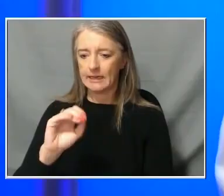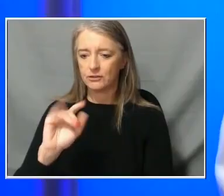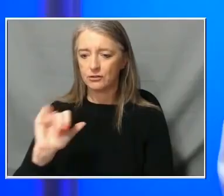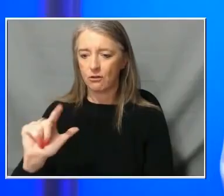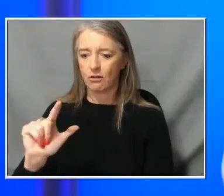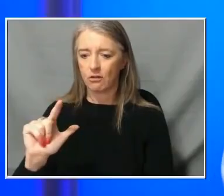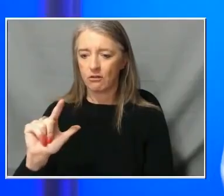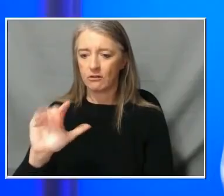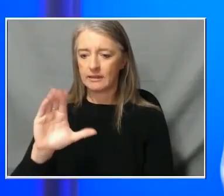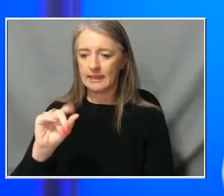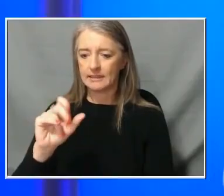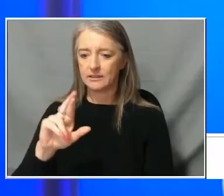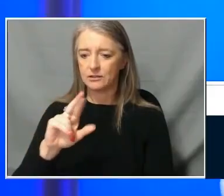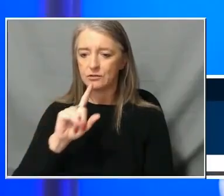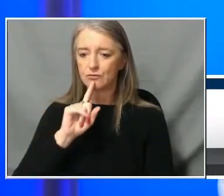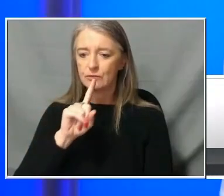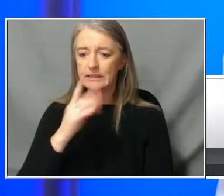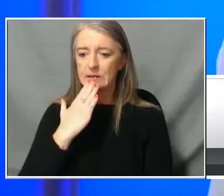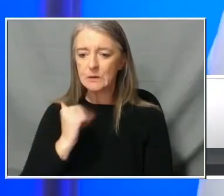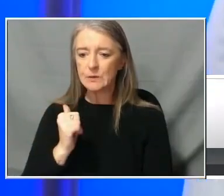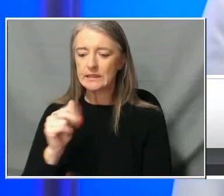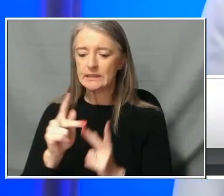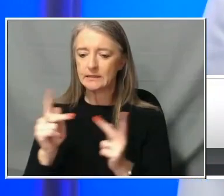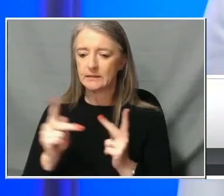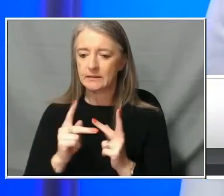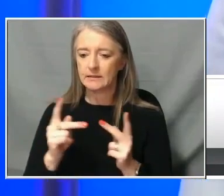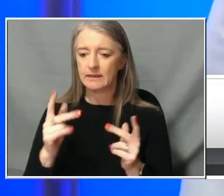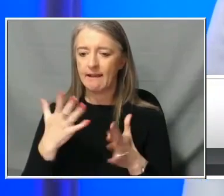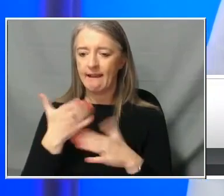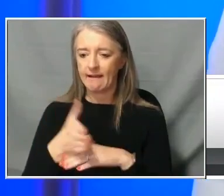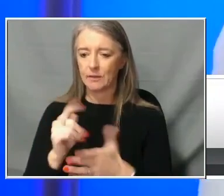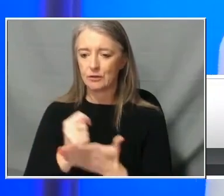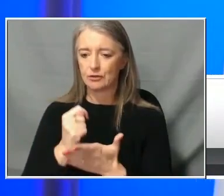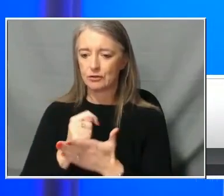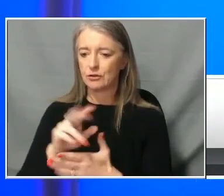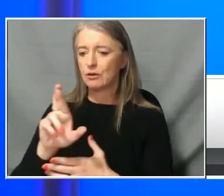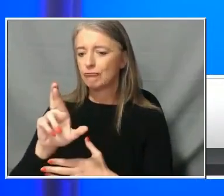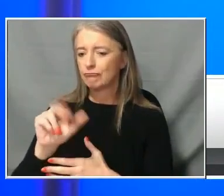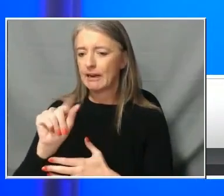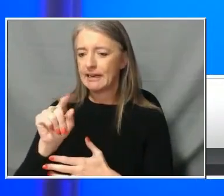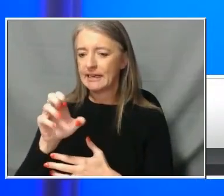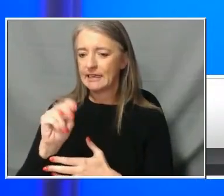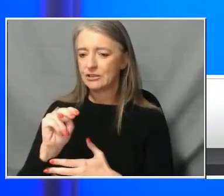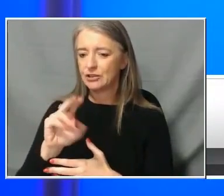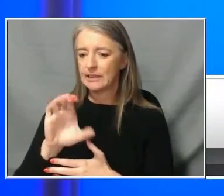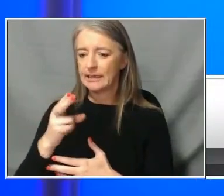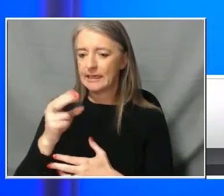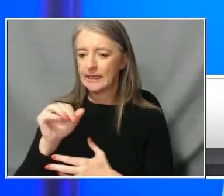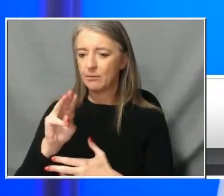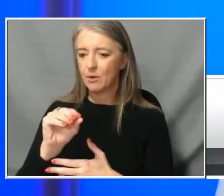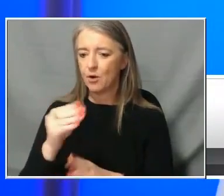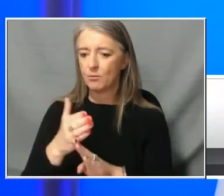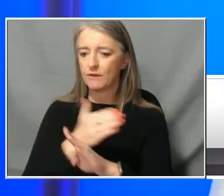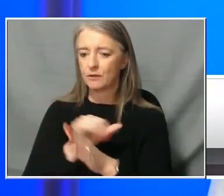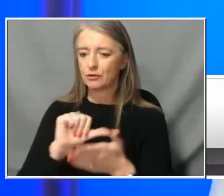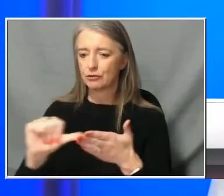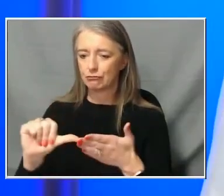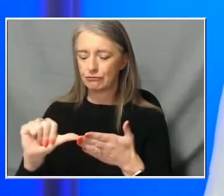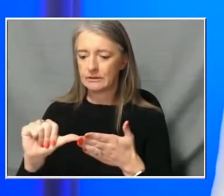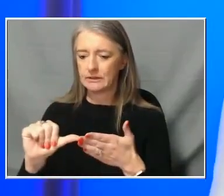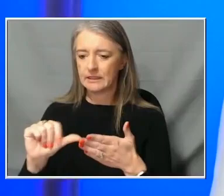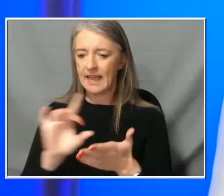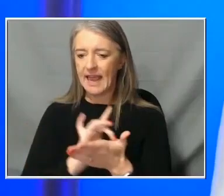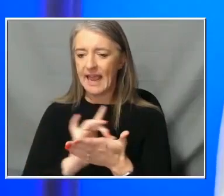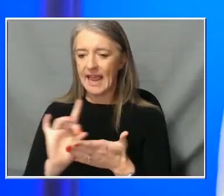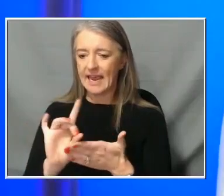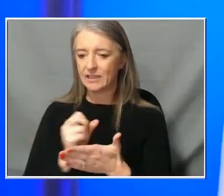this sweet spot after we finish what we call neoadjuvant treatment, which is the radiation and the chemotherapy before surgery. We like to operate 8 to 12 weeks, somewhere